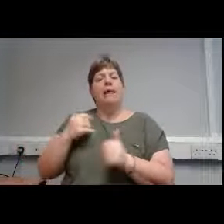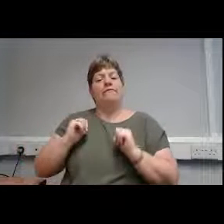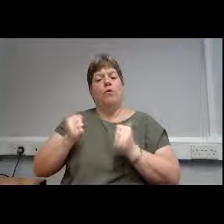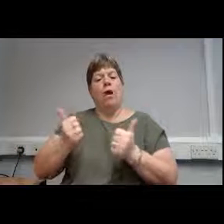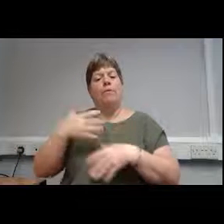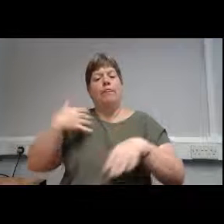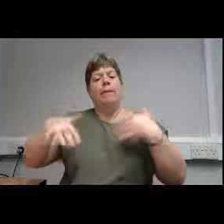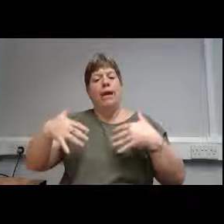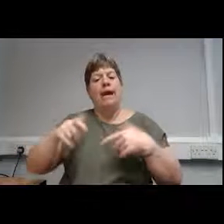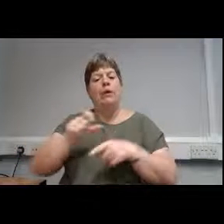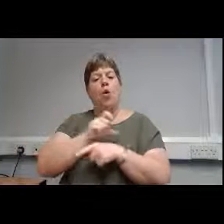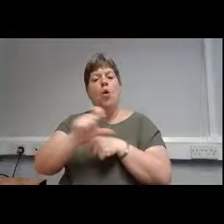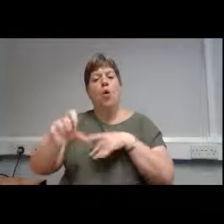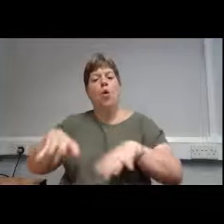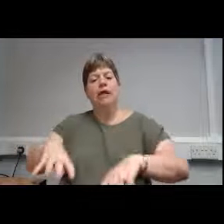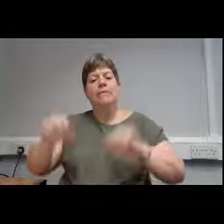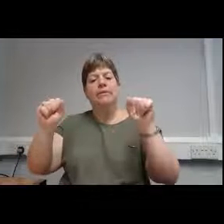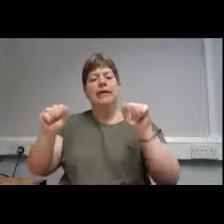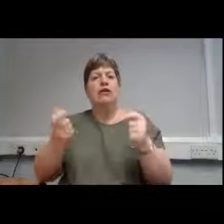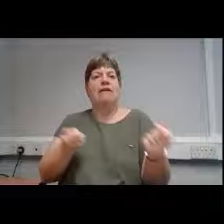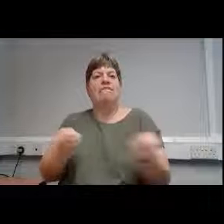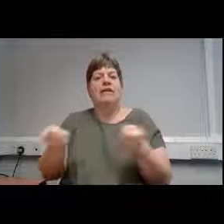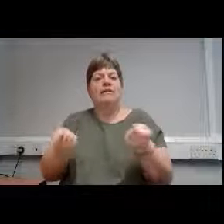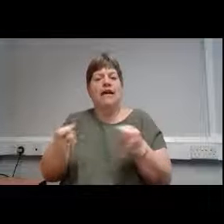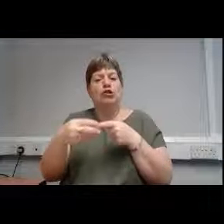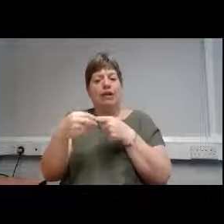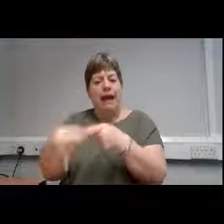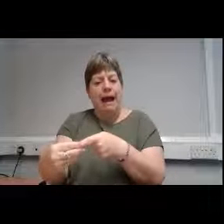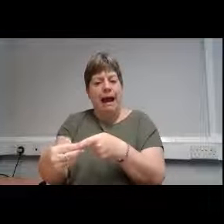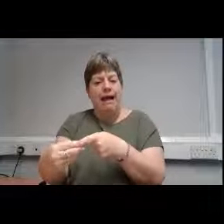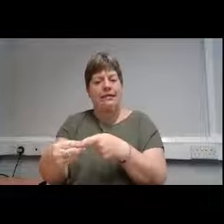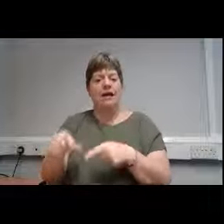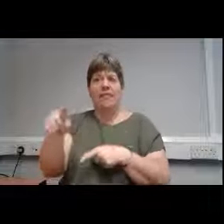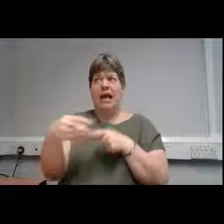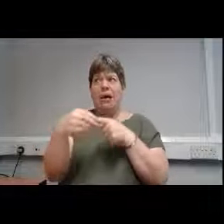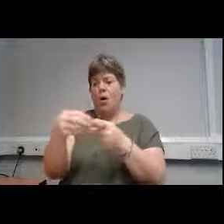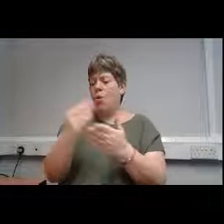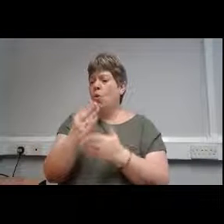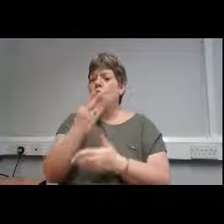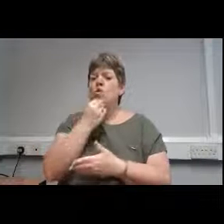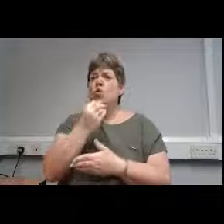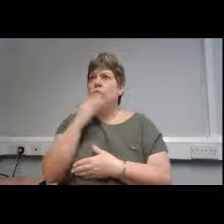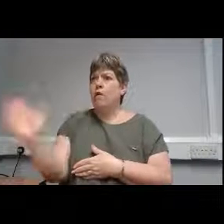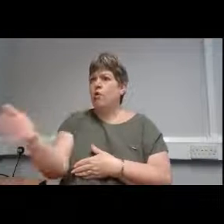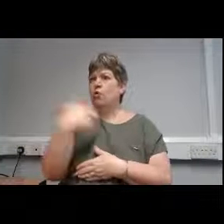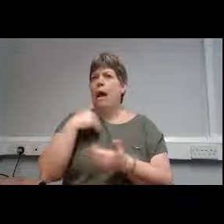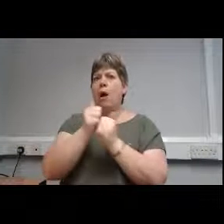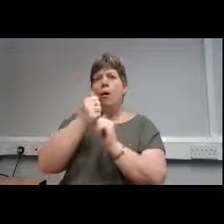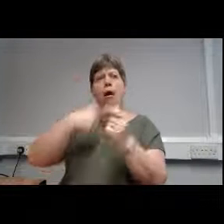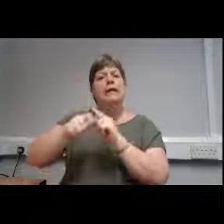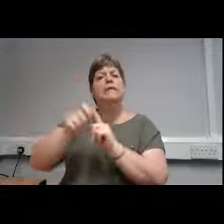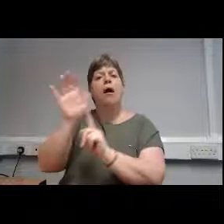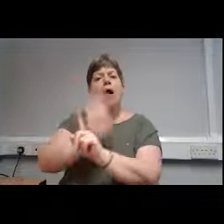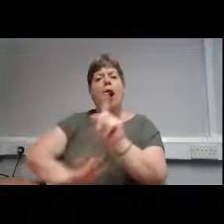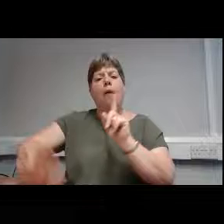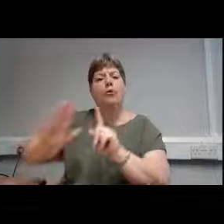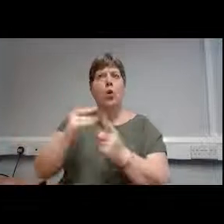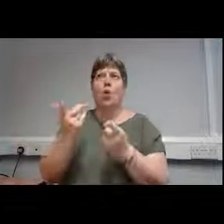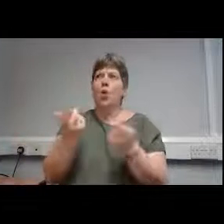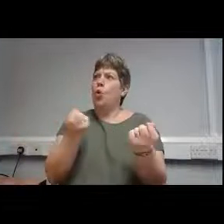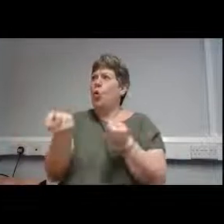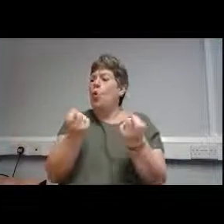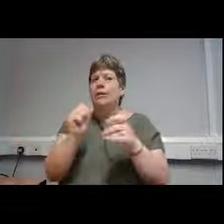course implementation and facilitation guides. So these guides are really helpful to our colleagues across Derbyshire that are facilitating